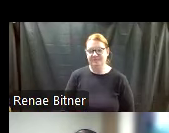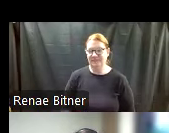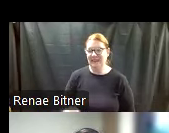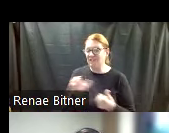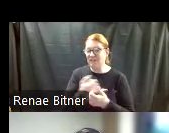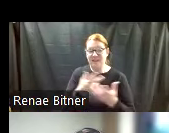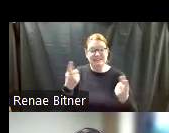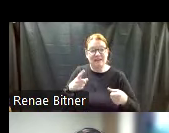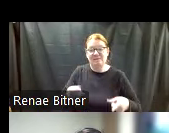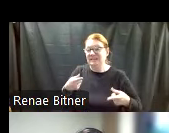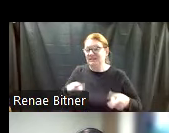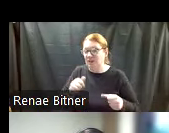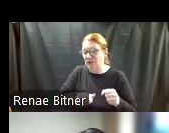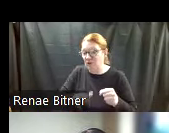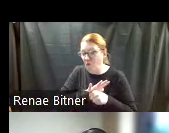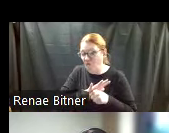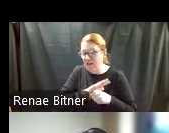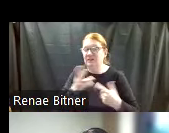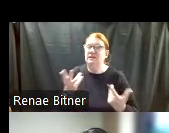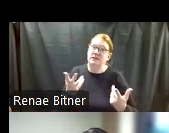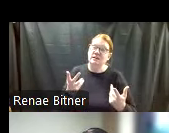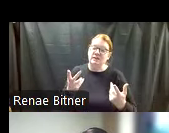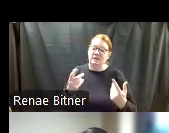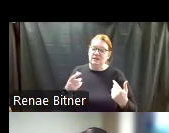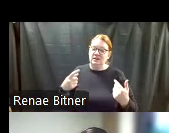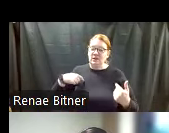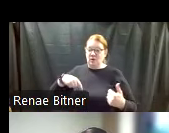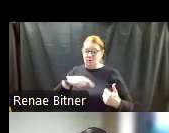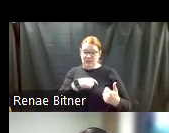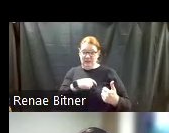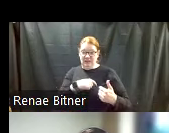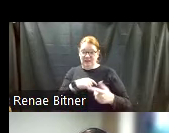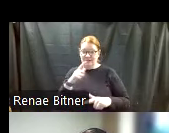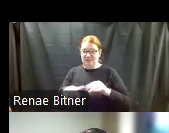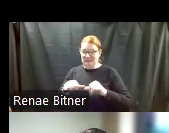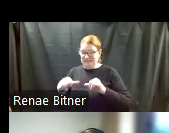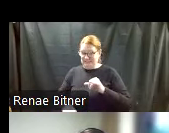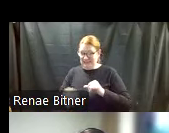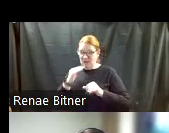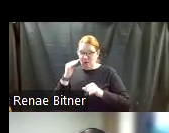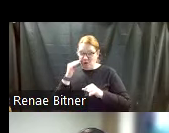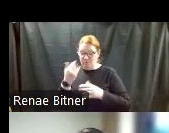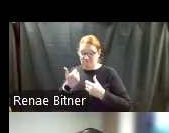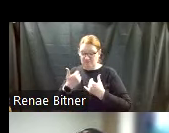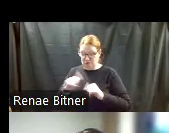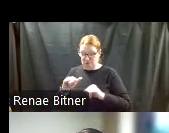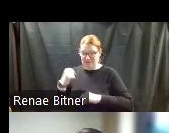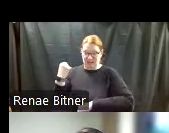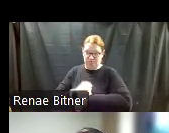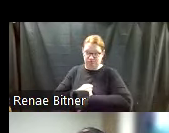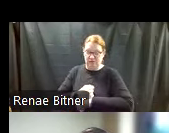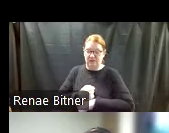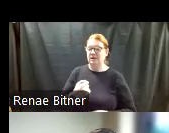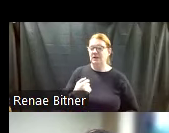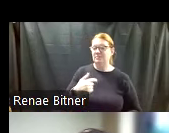COVID. But what was tricky about COVID was we were not parents that got to stay home during the lockdown. My husband and I both work in